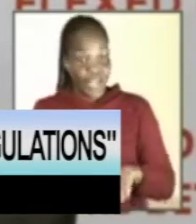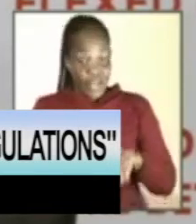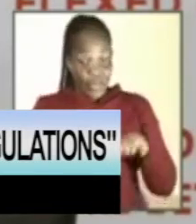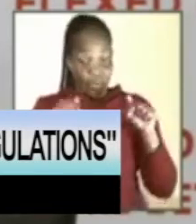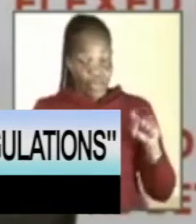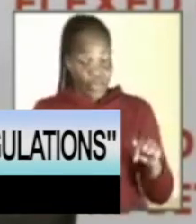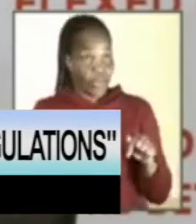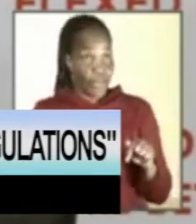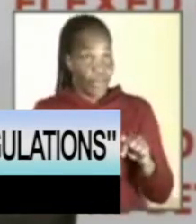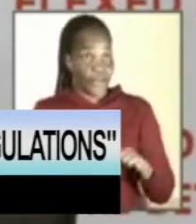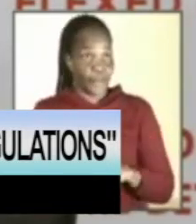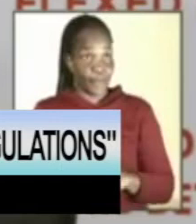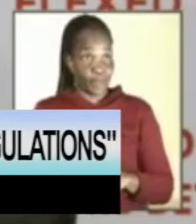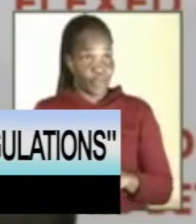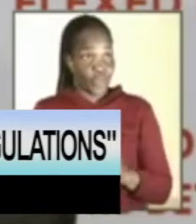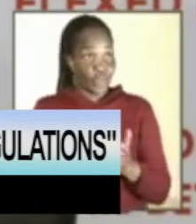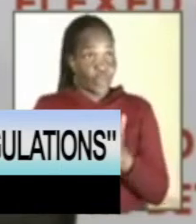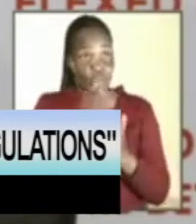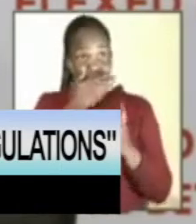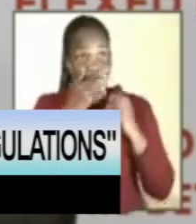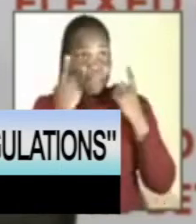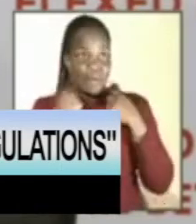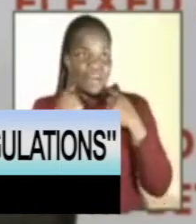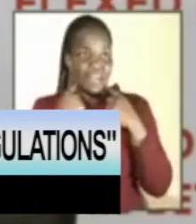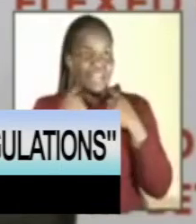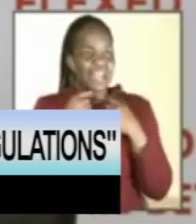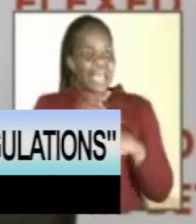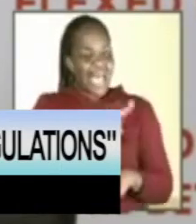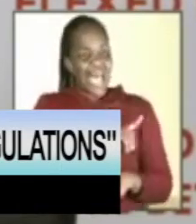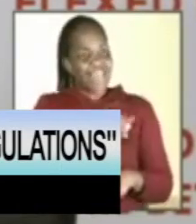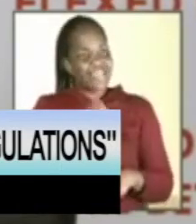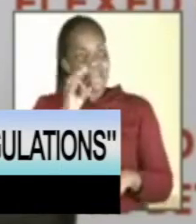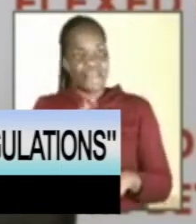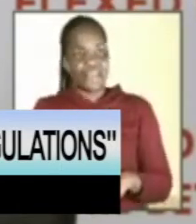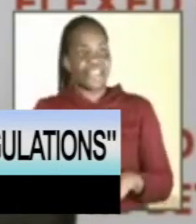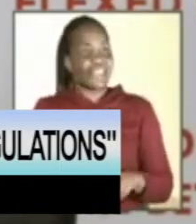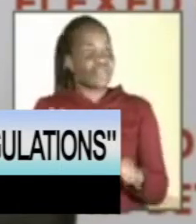juncture, wearing of mask is not 100%.